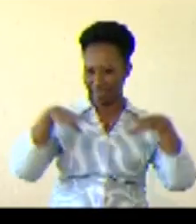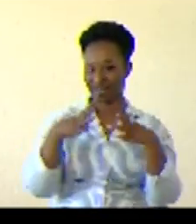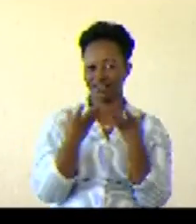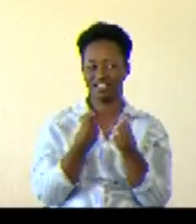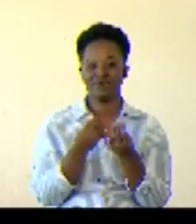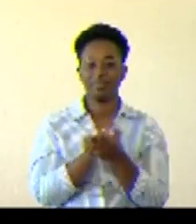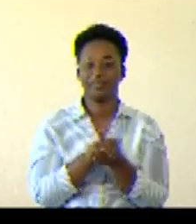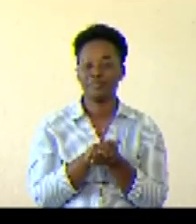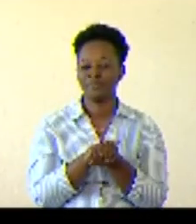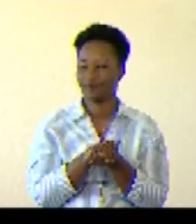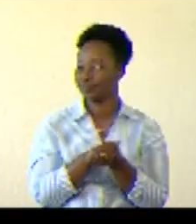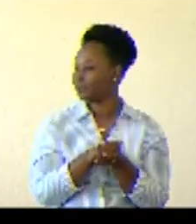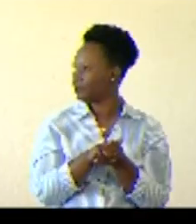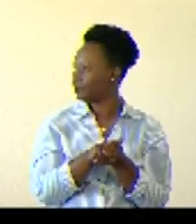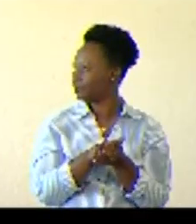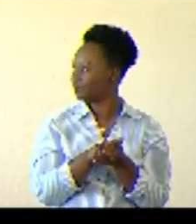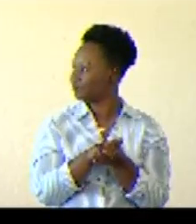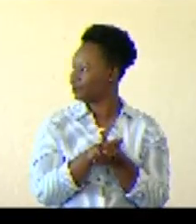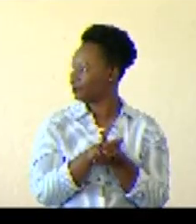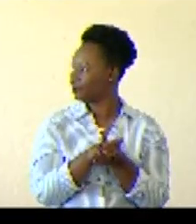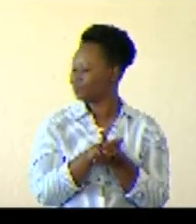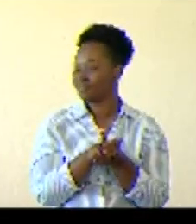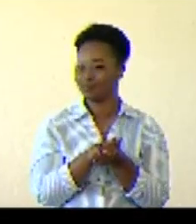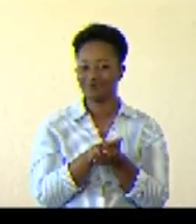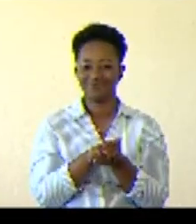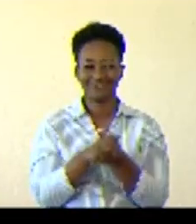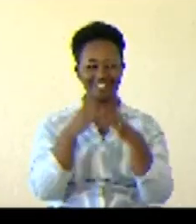formulas. Then let's look at